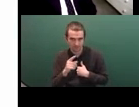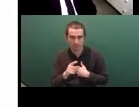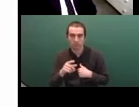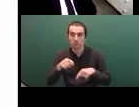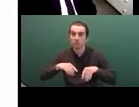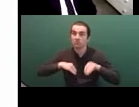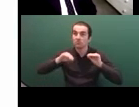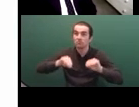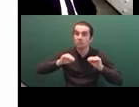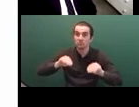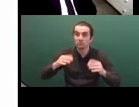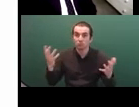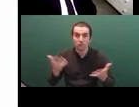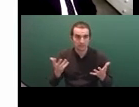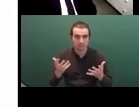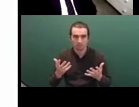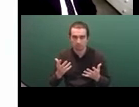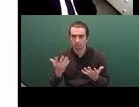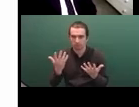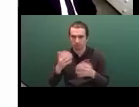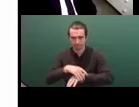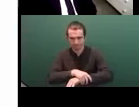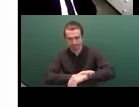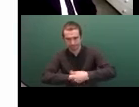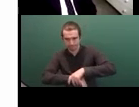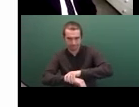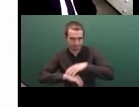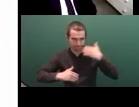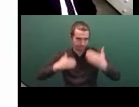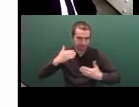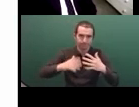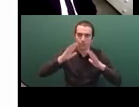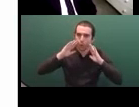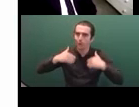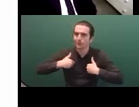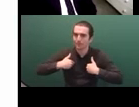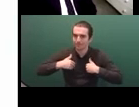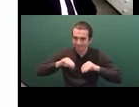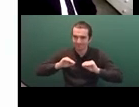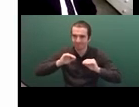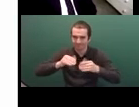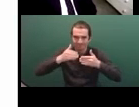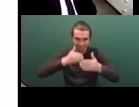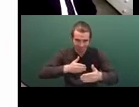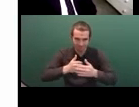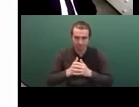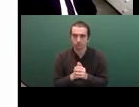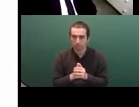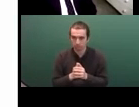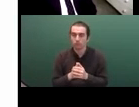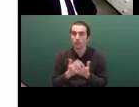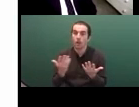different methods to accommodate students in a classroom. And this